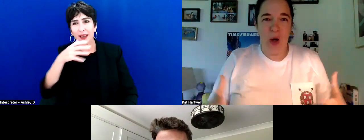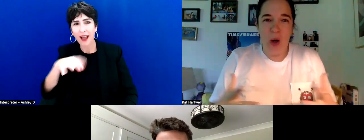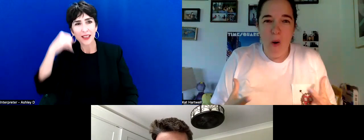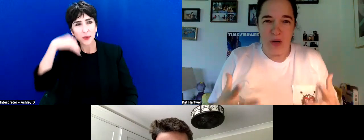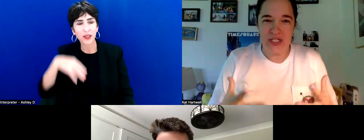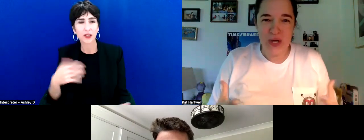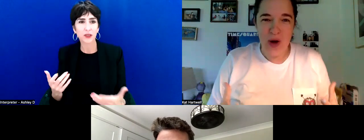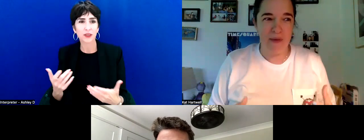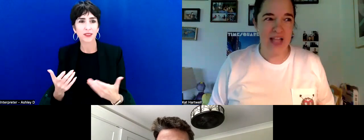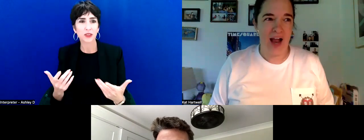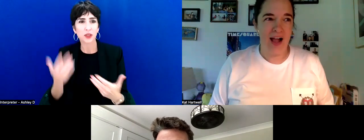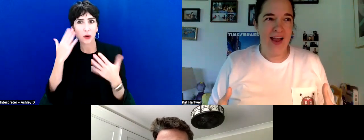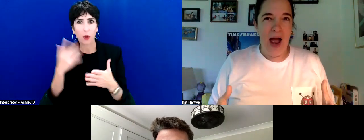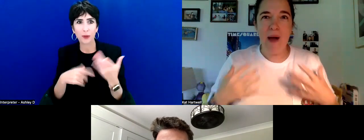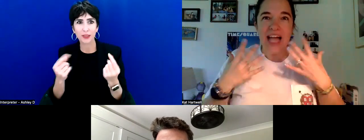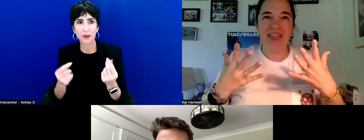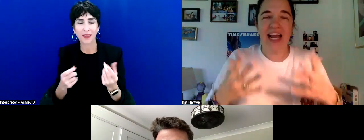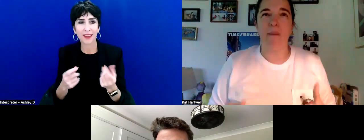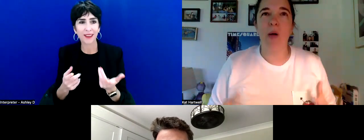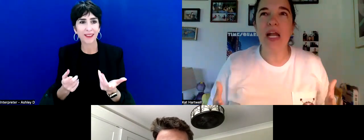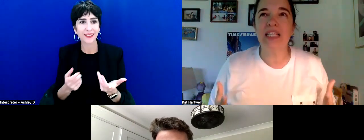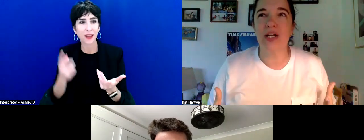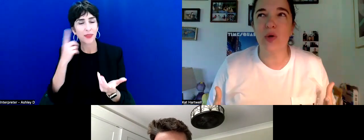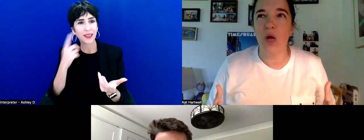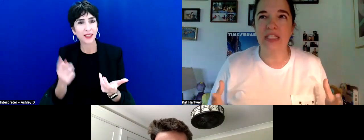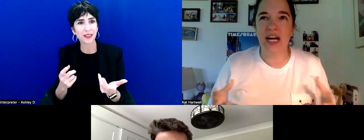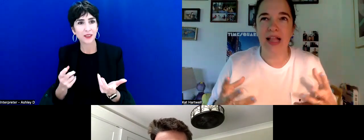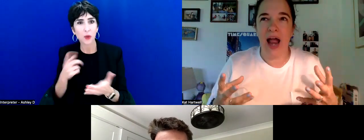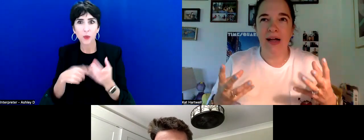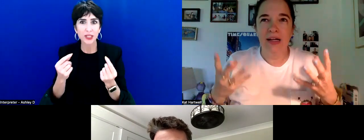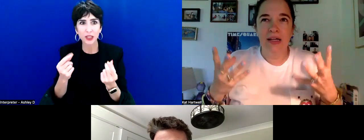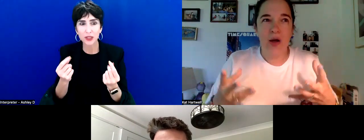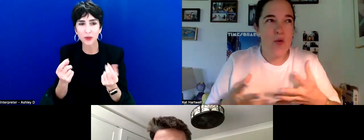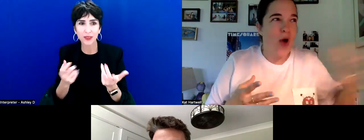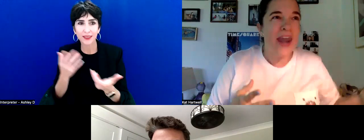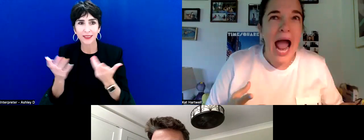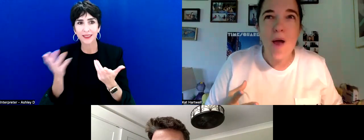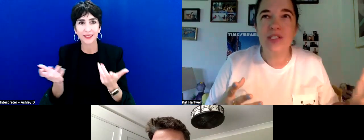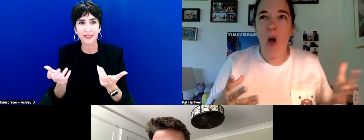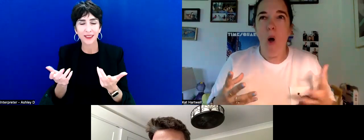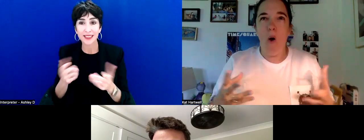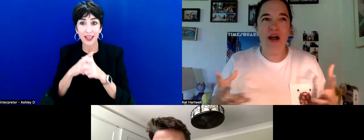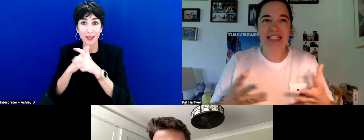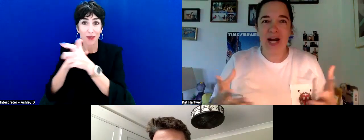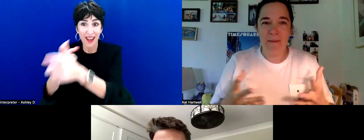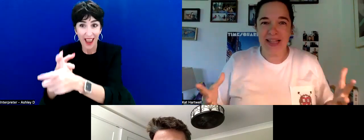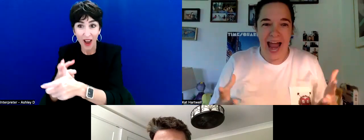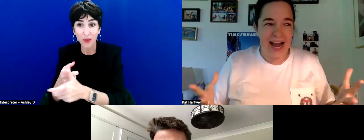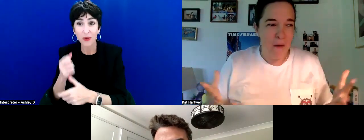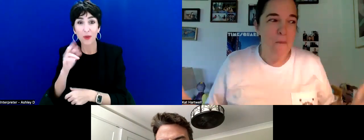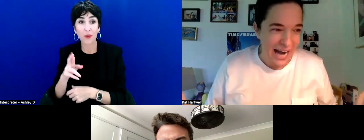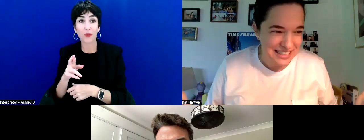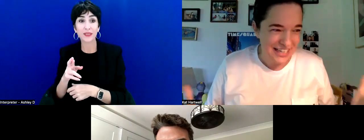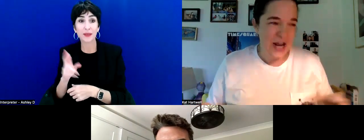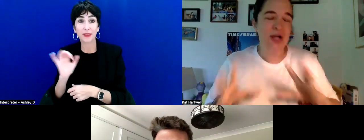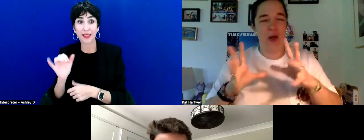like you don't know what to do. I was like thinking, I'm like, what is he gonna do? And he's gonna like run out, or is he gonna be